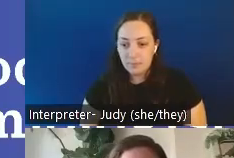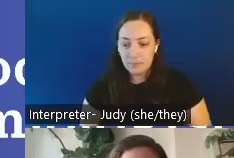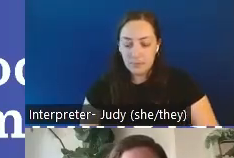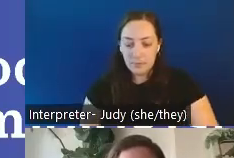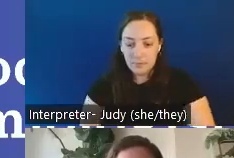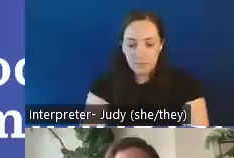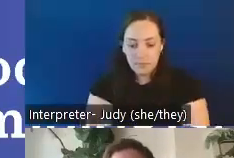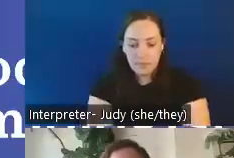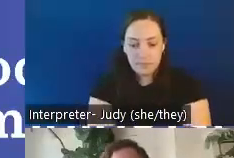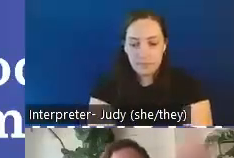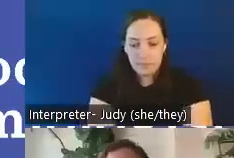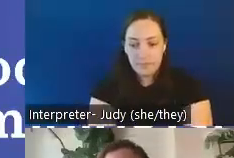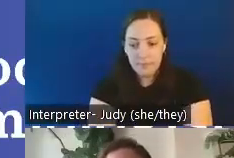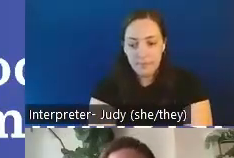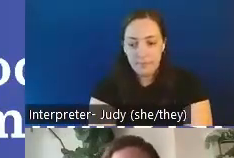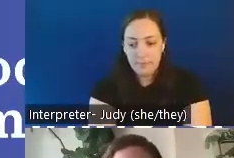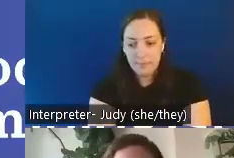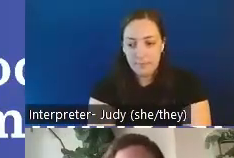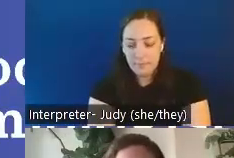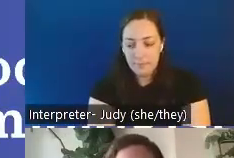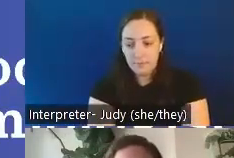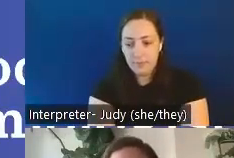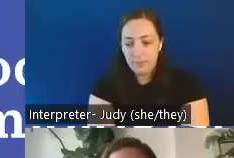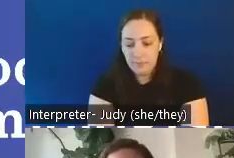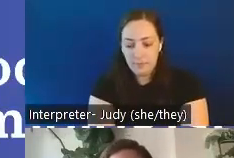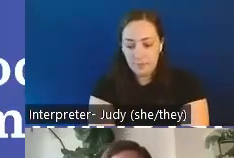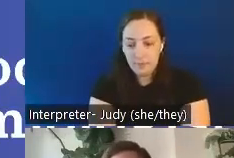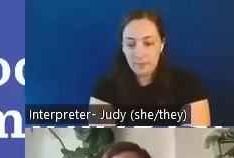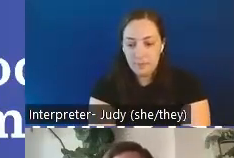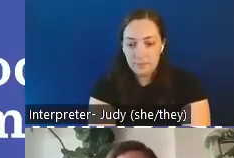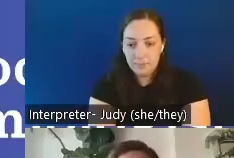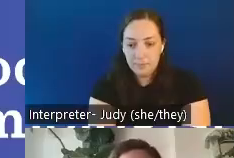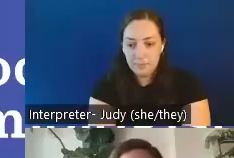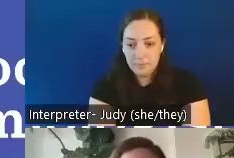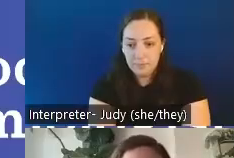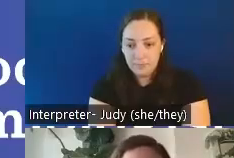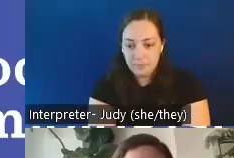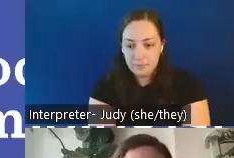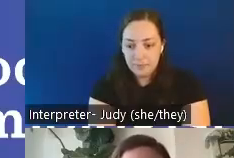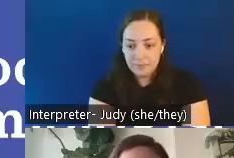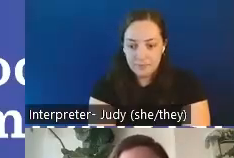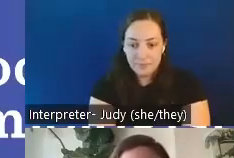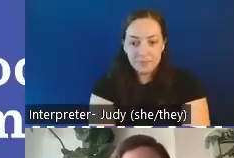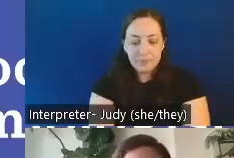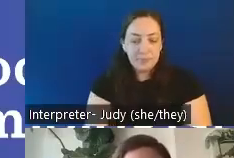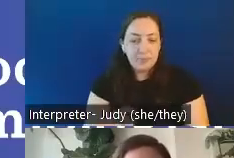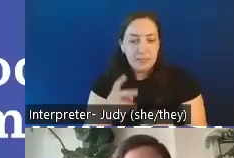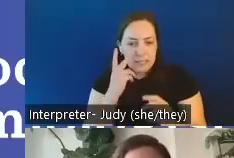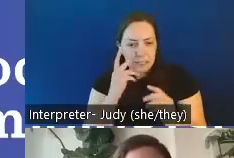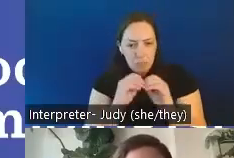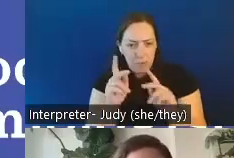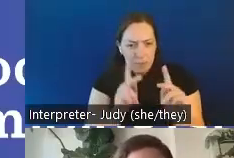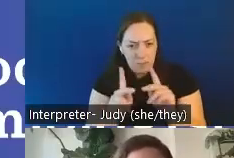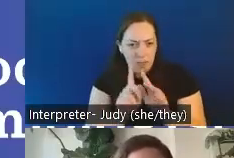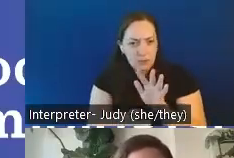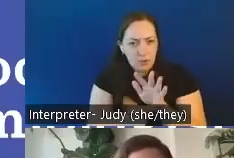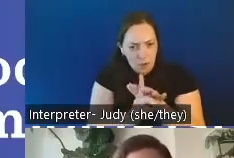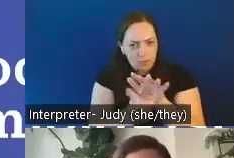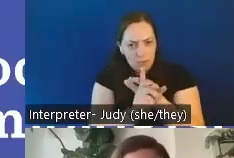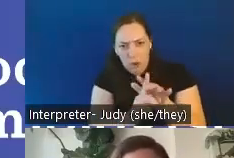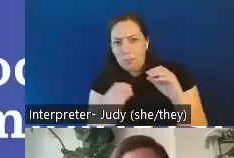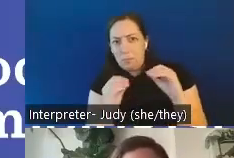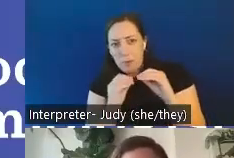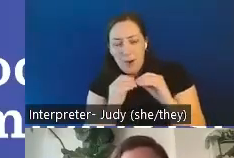All right, I see we'll have more folks trickling in, of course, getting started after this holiday weekend,